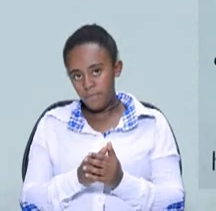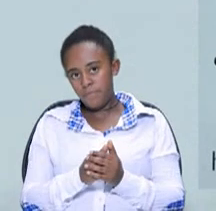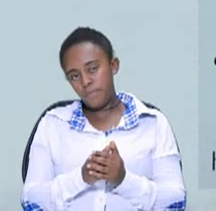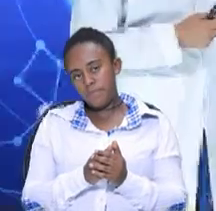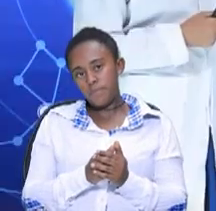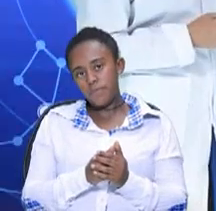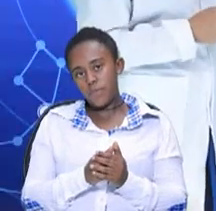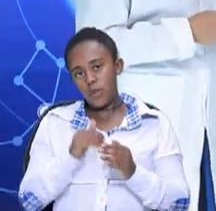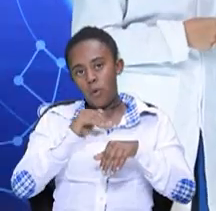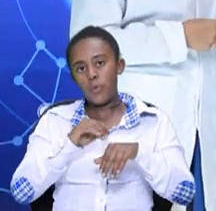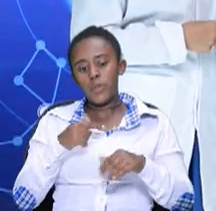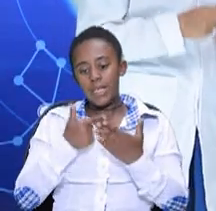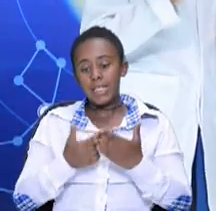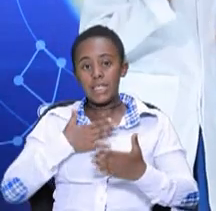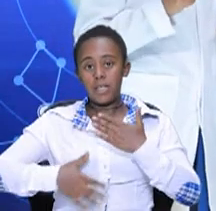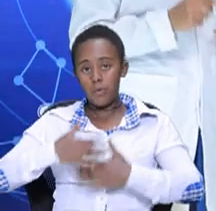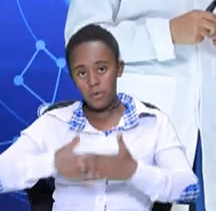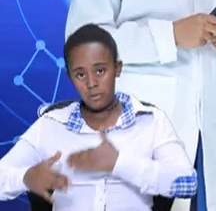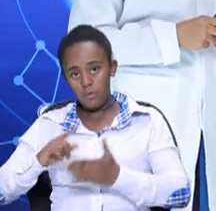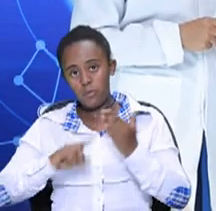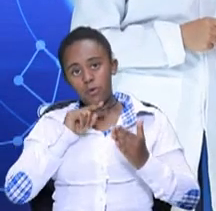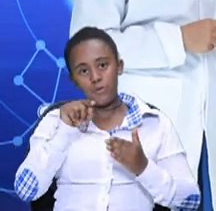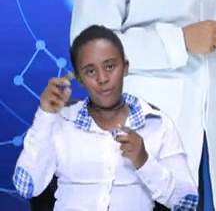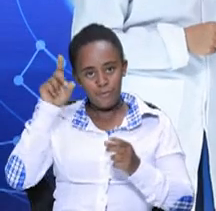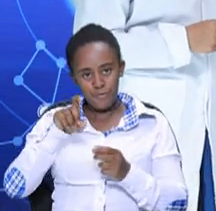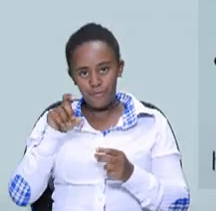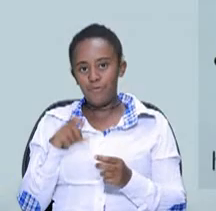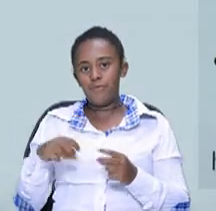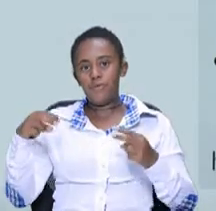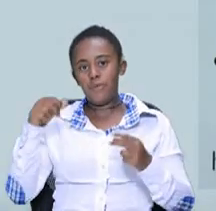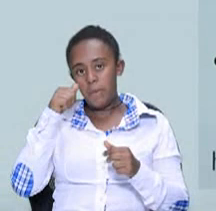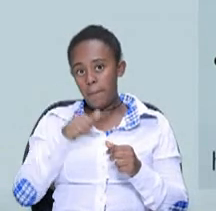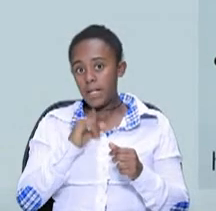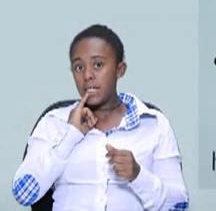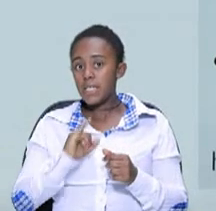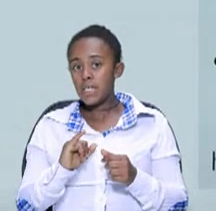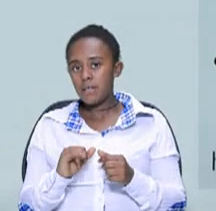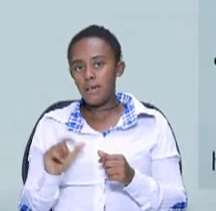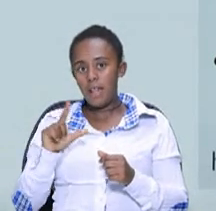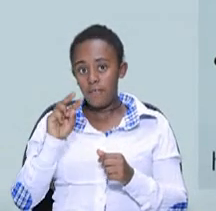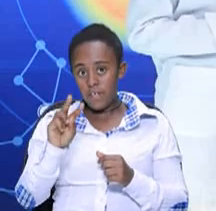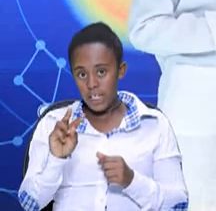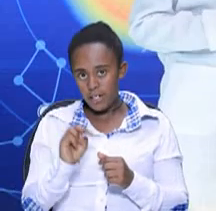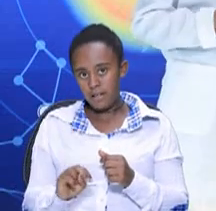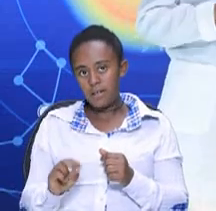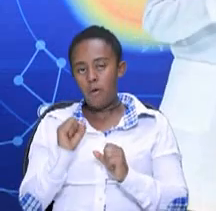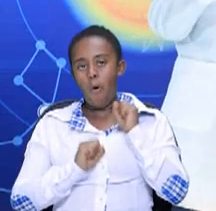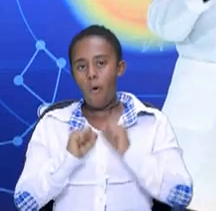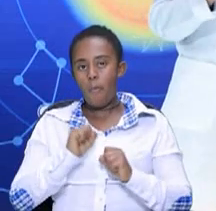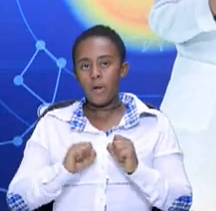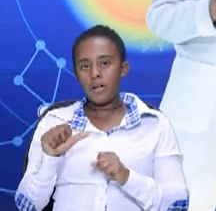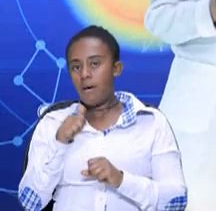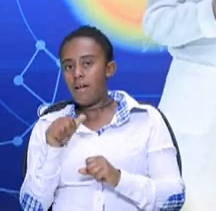on this circulation, what you have to remember is The left ventricle, compared with